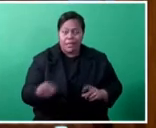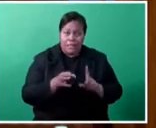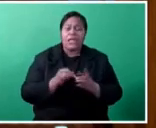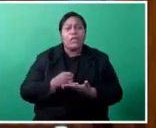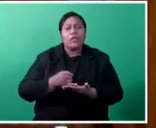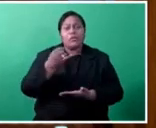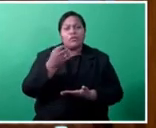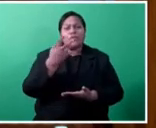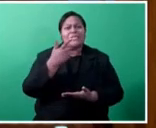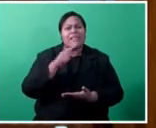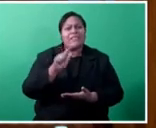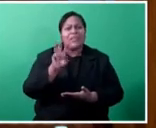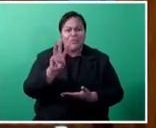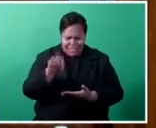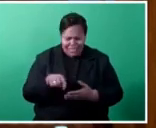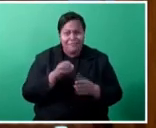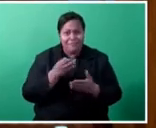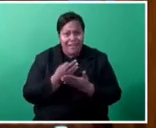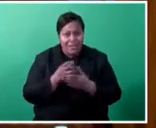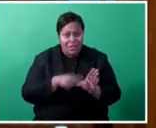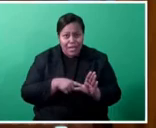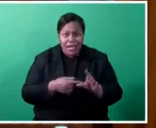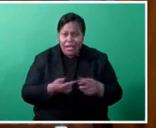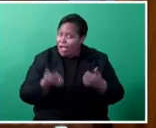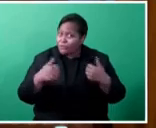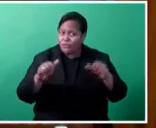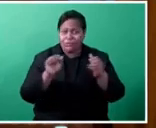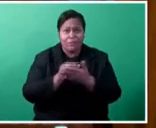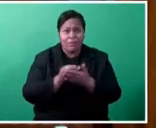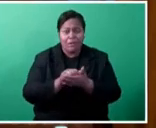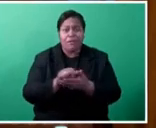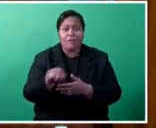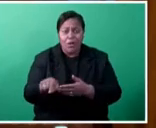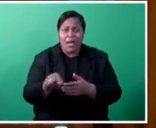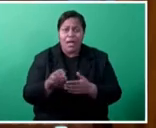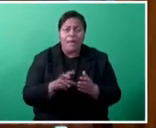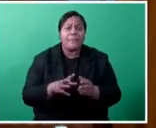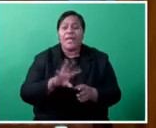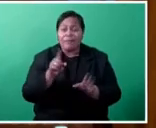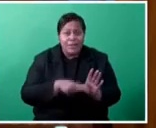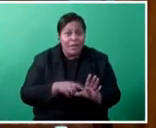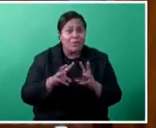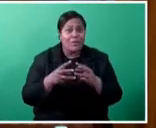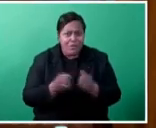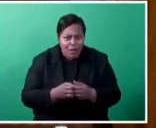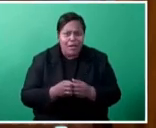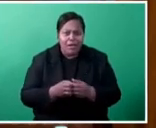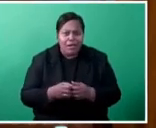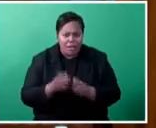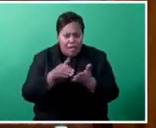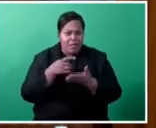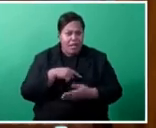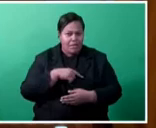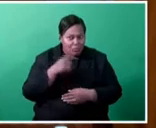for this financial year. The success of these annual consultation workshops has helped bring forward proposals and views that reflect